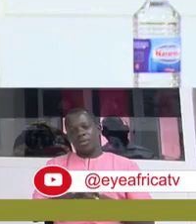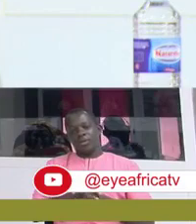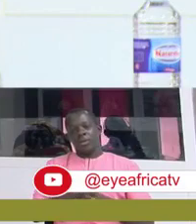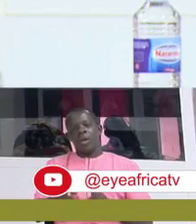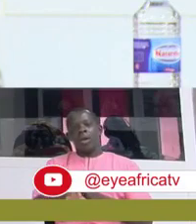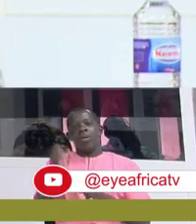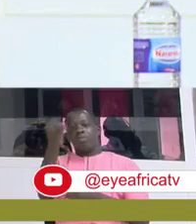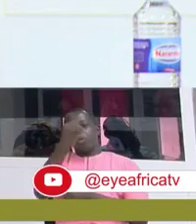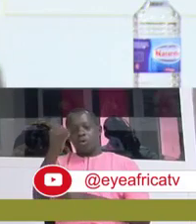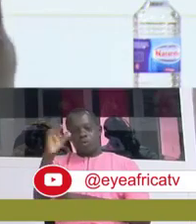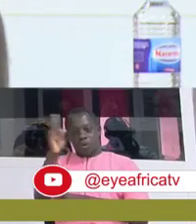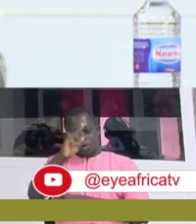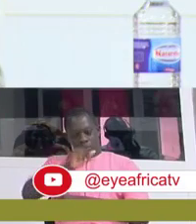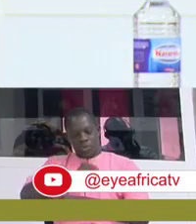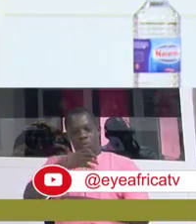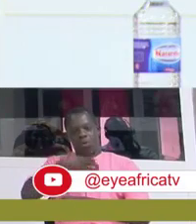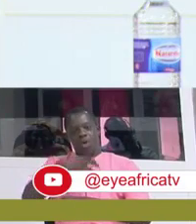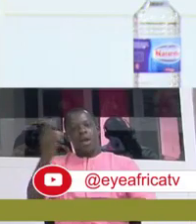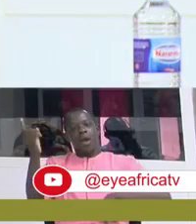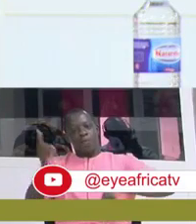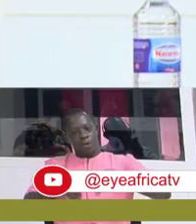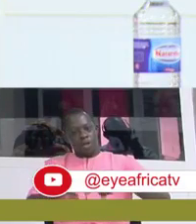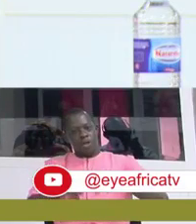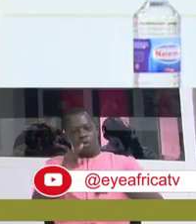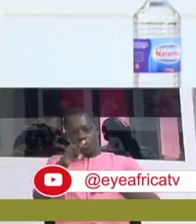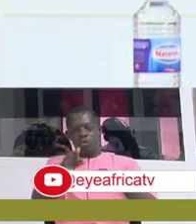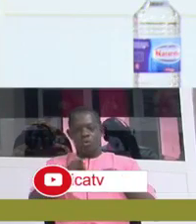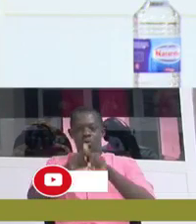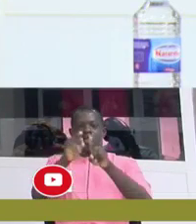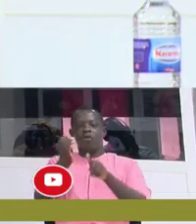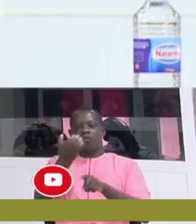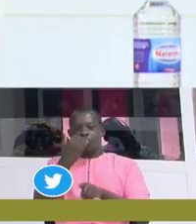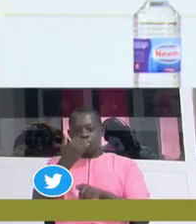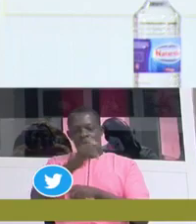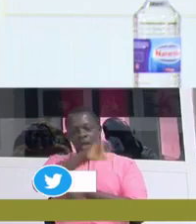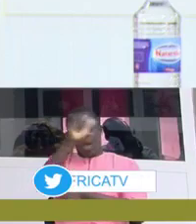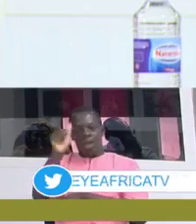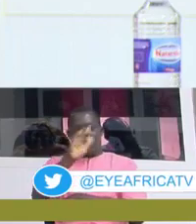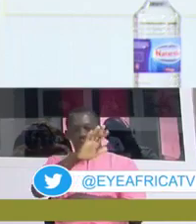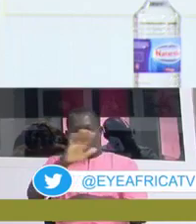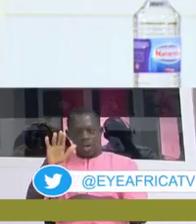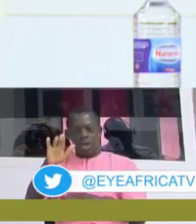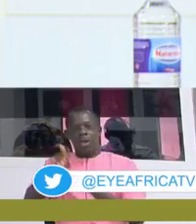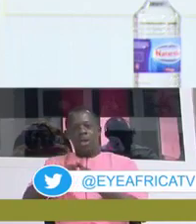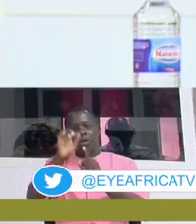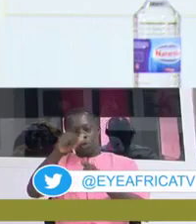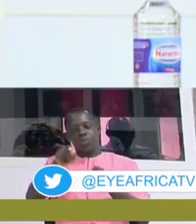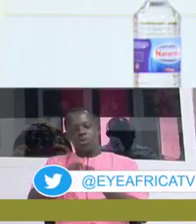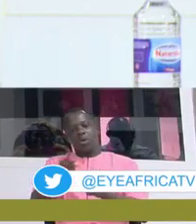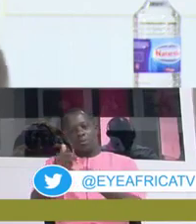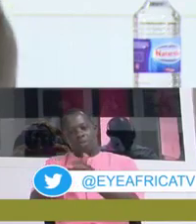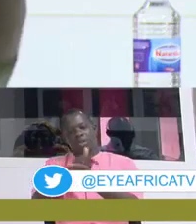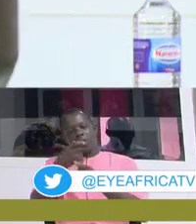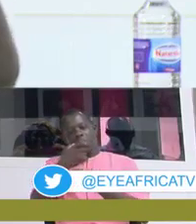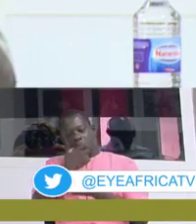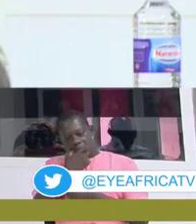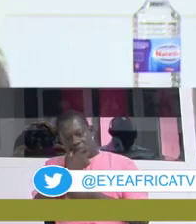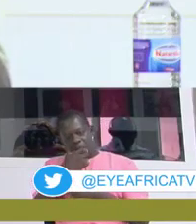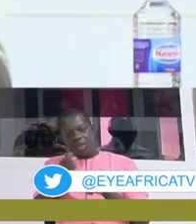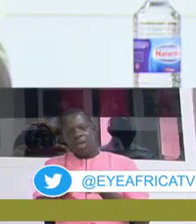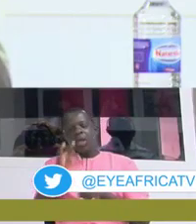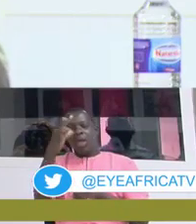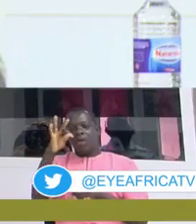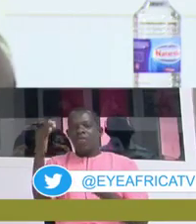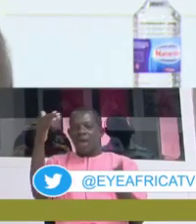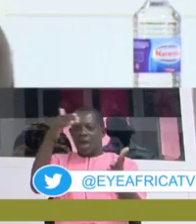Because this is what he said, that we should punish you and starve you of food and water. So that your veins become weak.